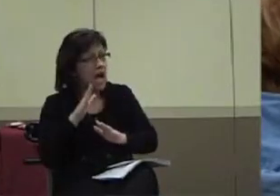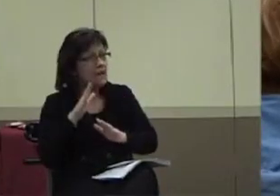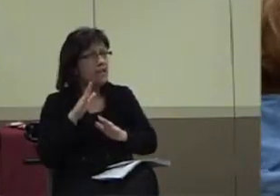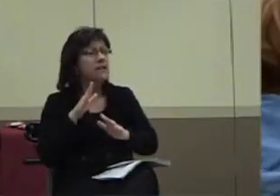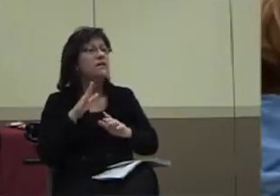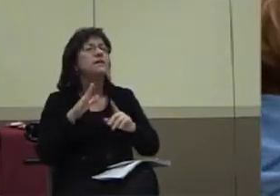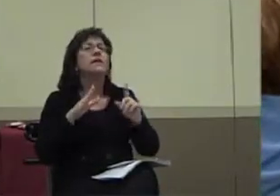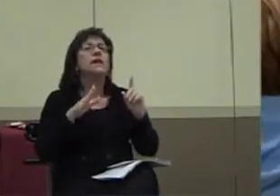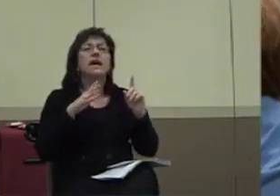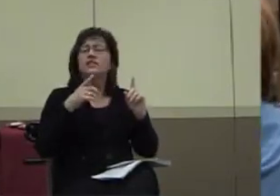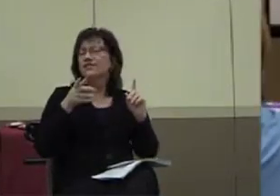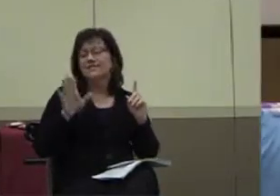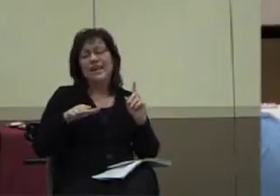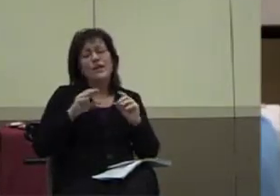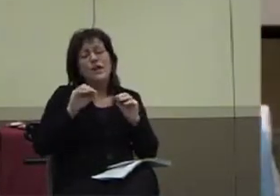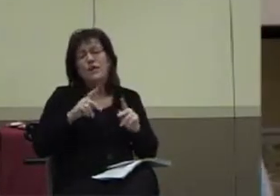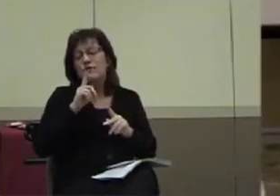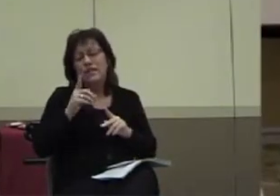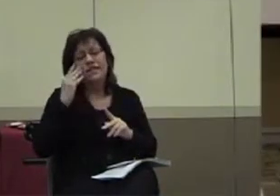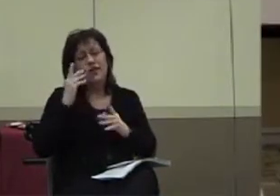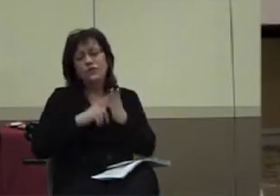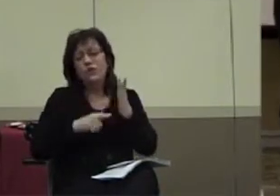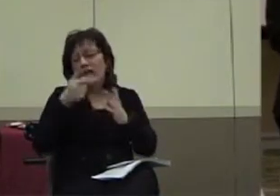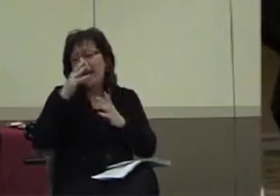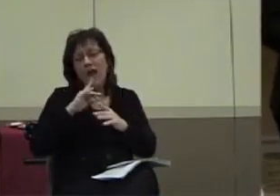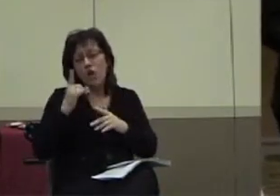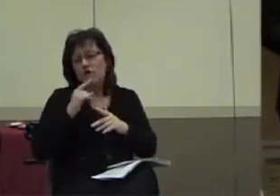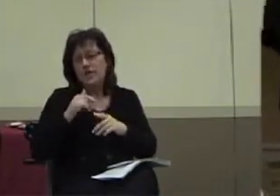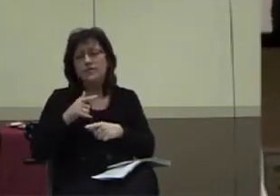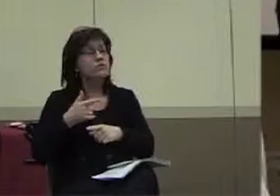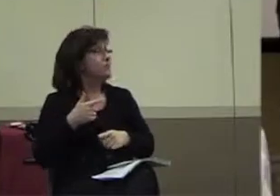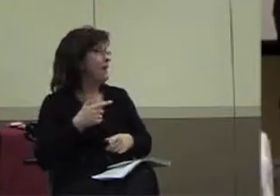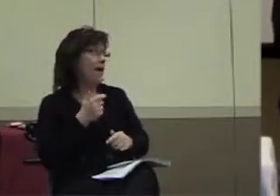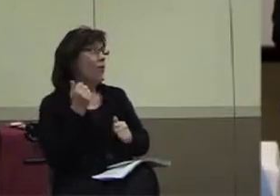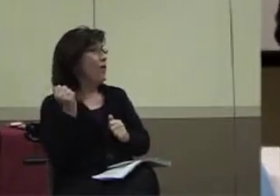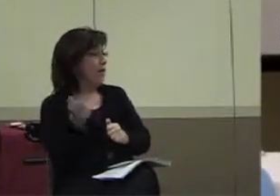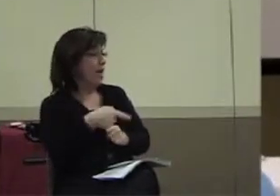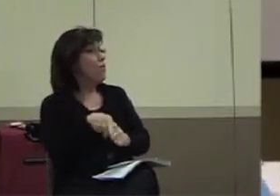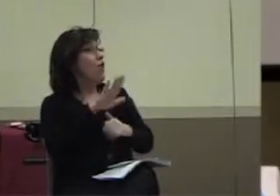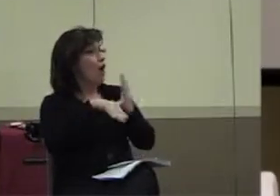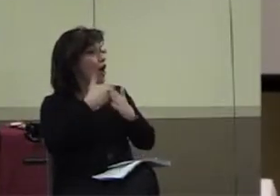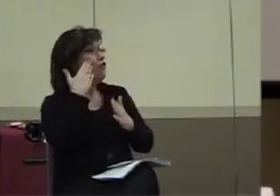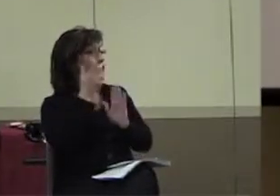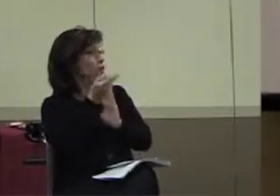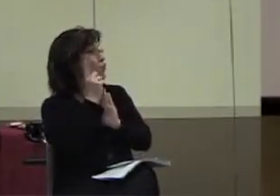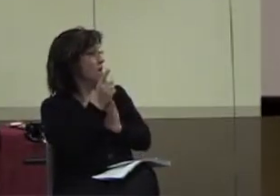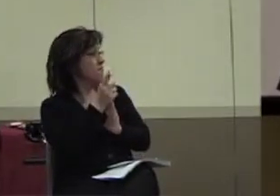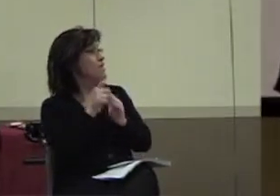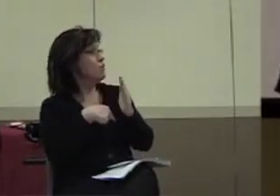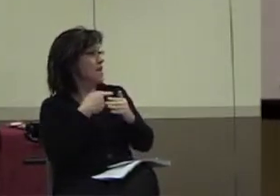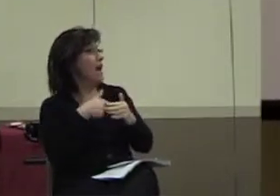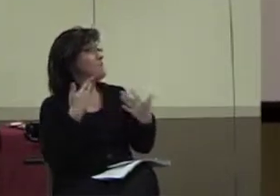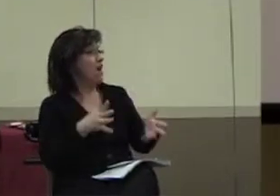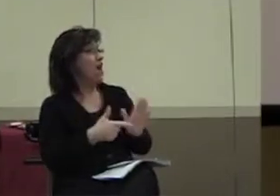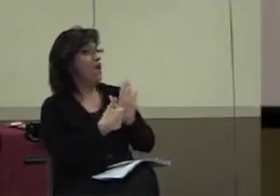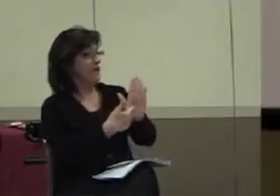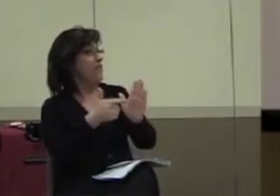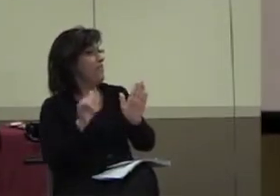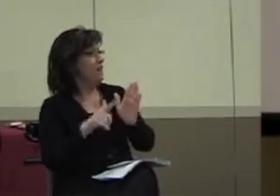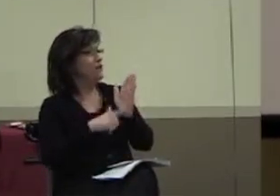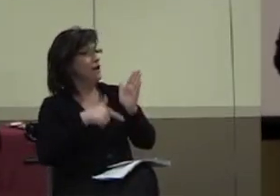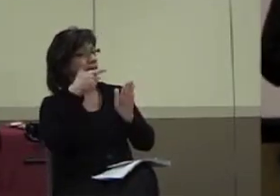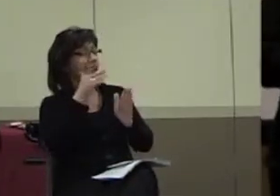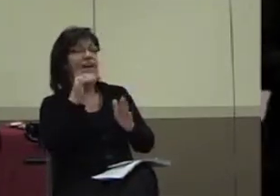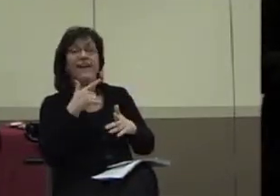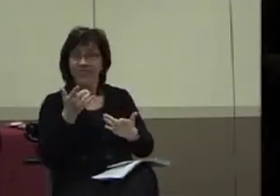minute." That's the kind of self-esteem that kids have. They think they've got the answer to everything when